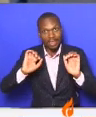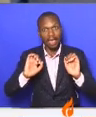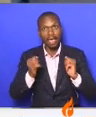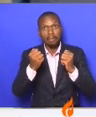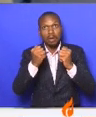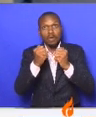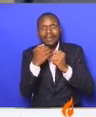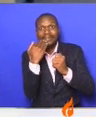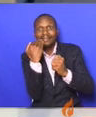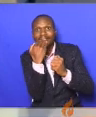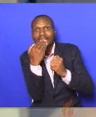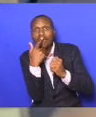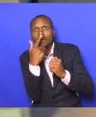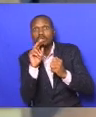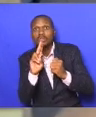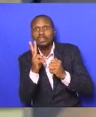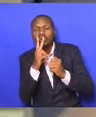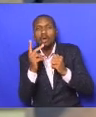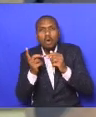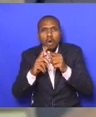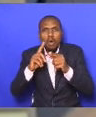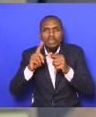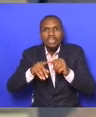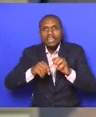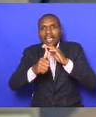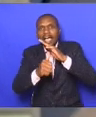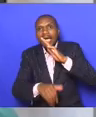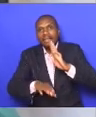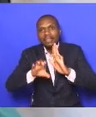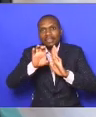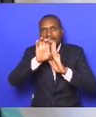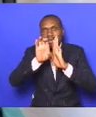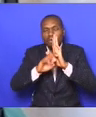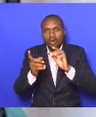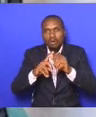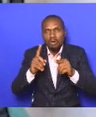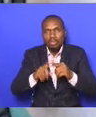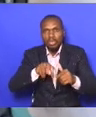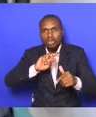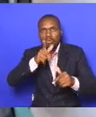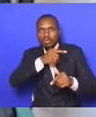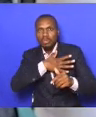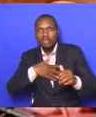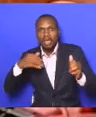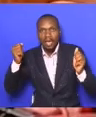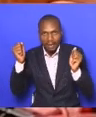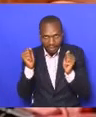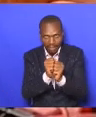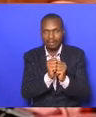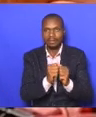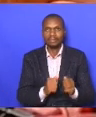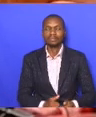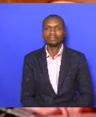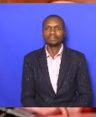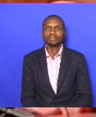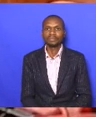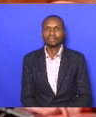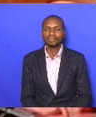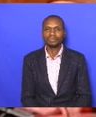Geoffrey Rigathi Gachagua inse ya constitution yomu wakabwe chiribubere na ikomi. Eric Bosire, Etaya TV.